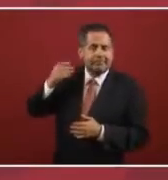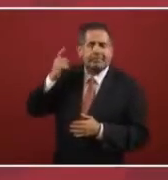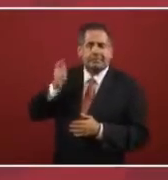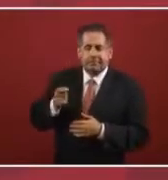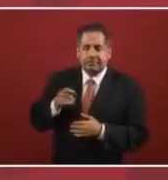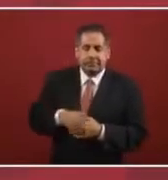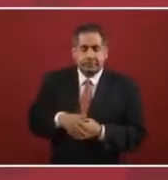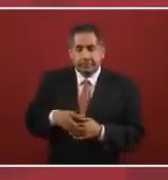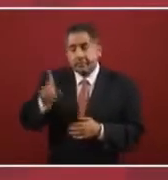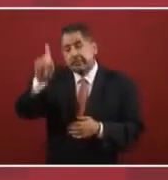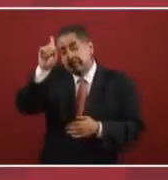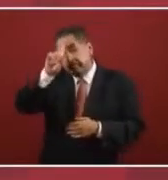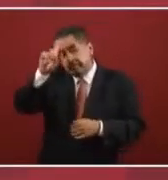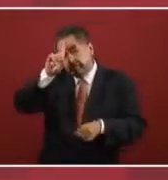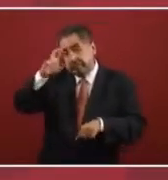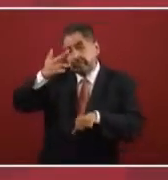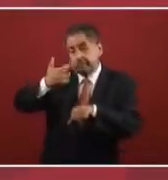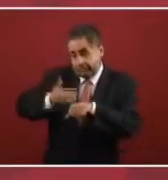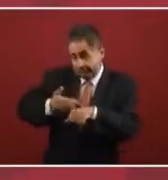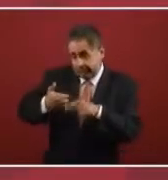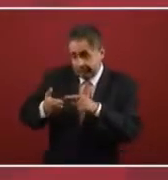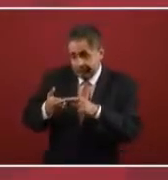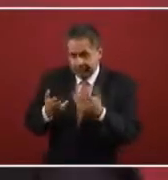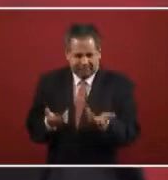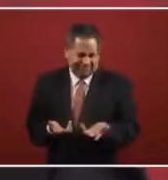before, asesor the assessor